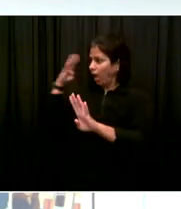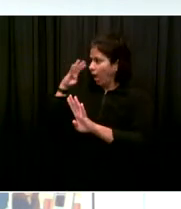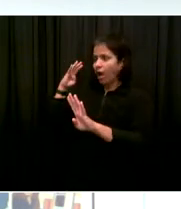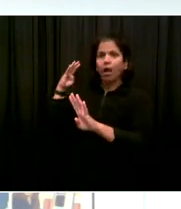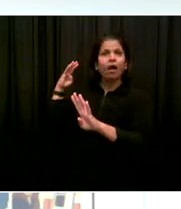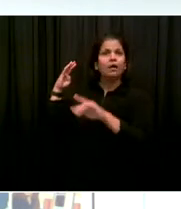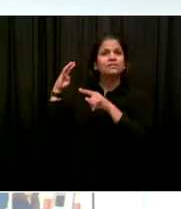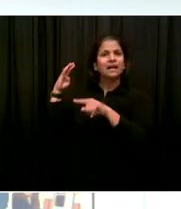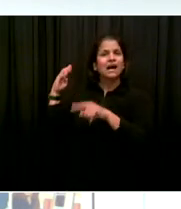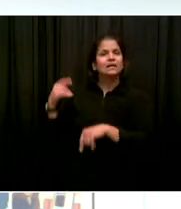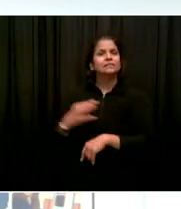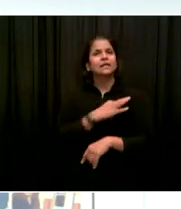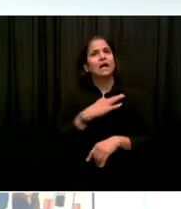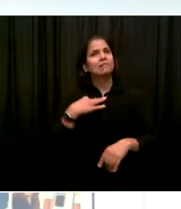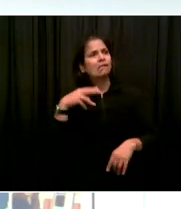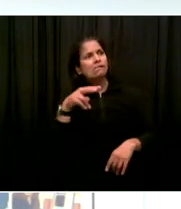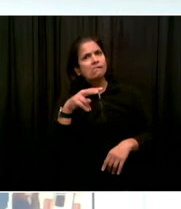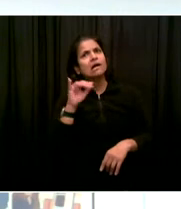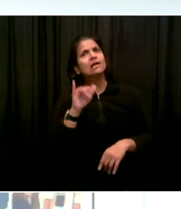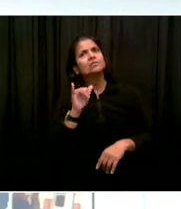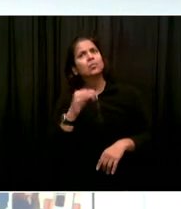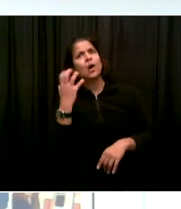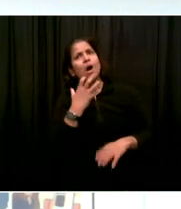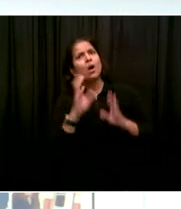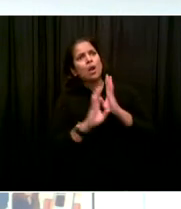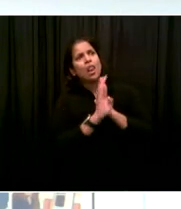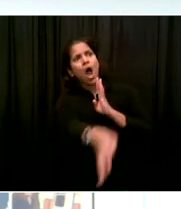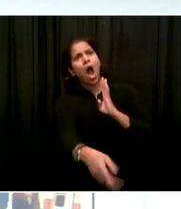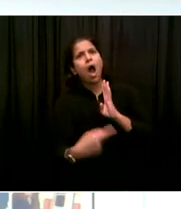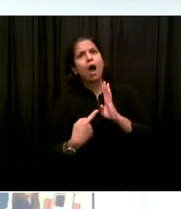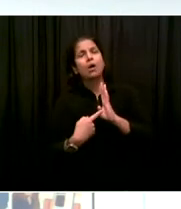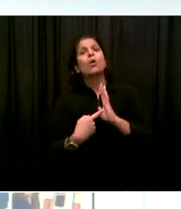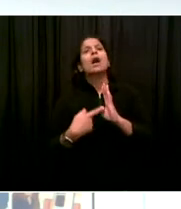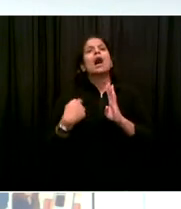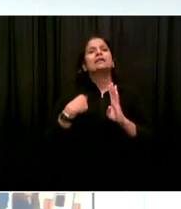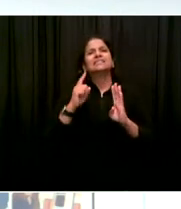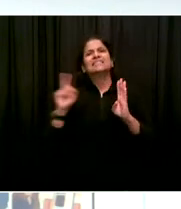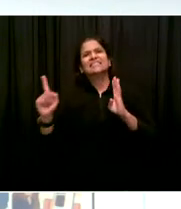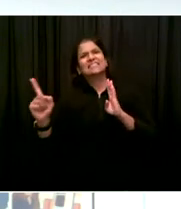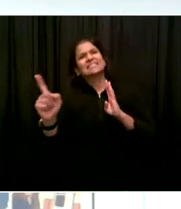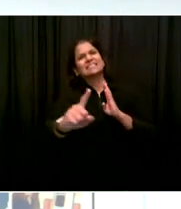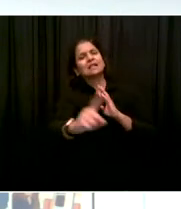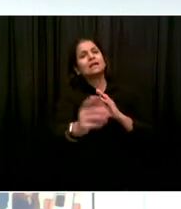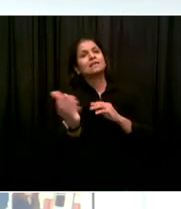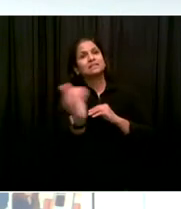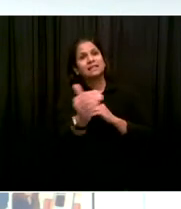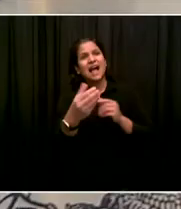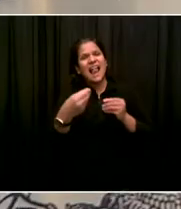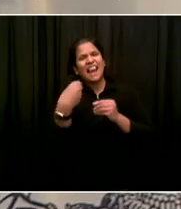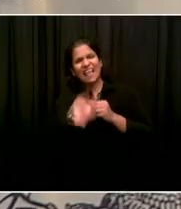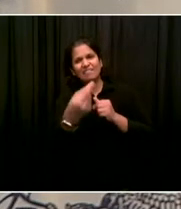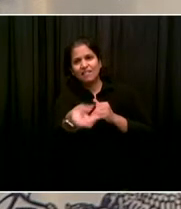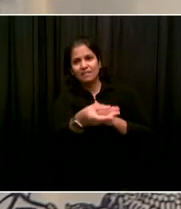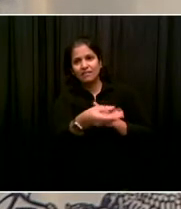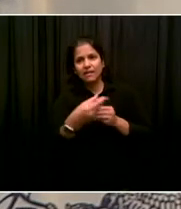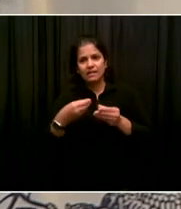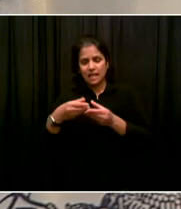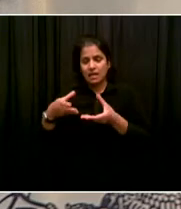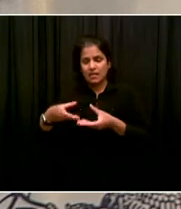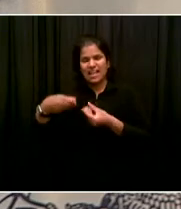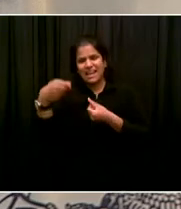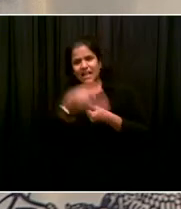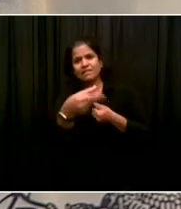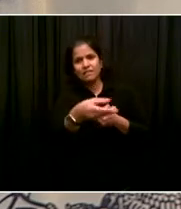able to work down the line and distribute those rapid test kits for anyone who wants one. Thank you. Dr. Long, you want to